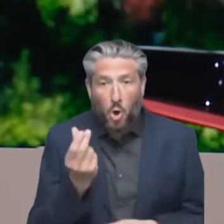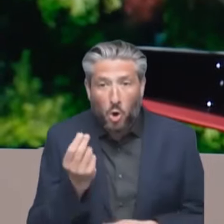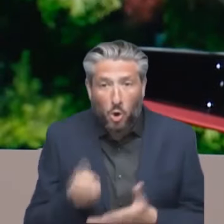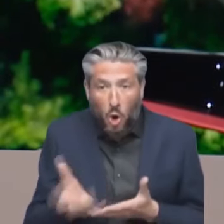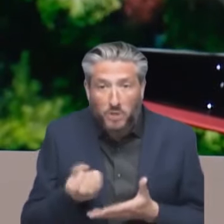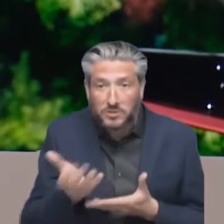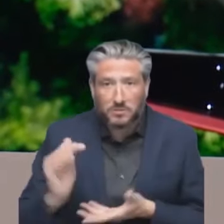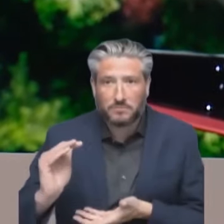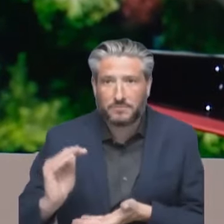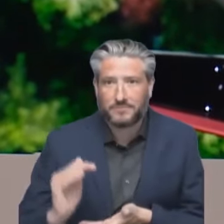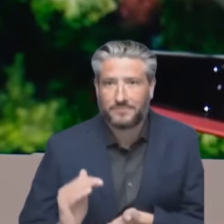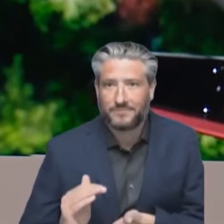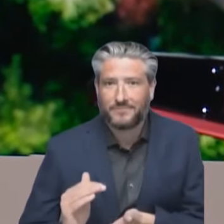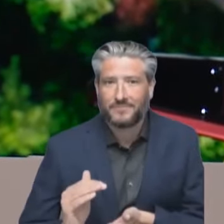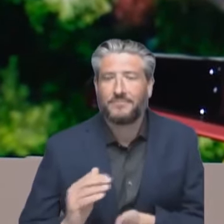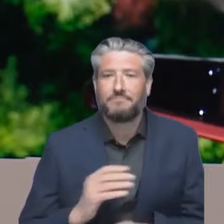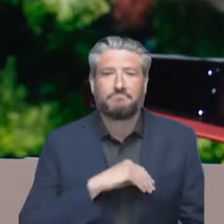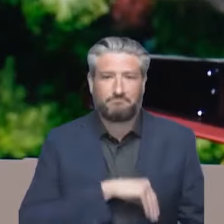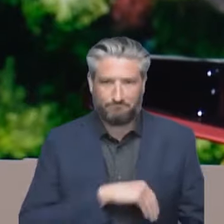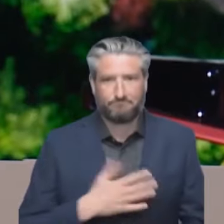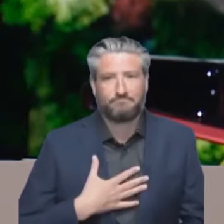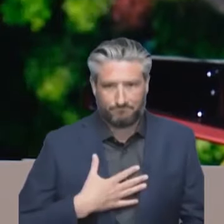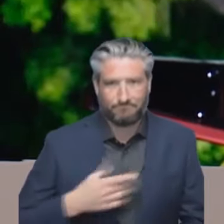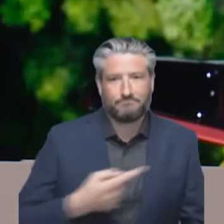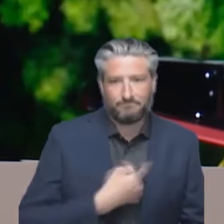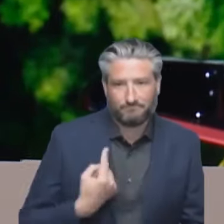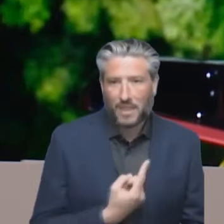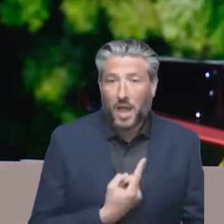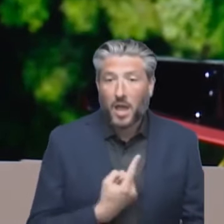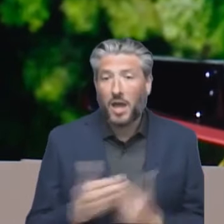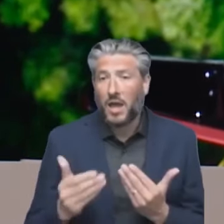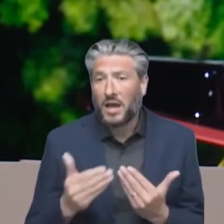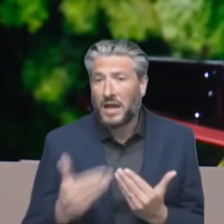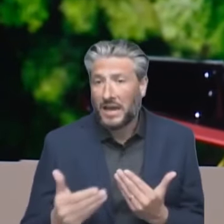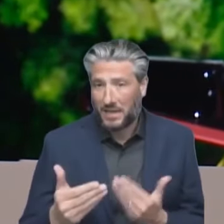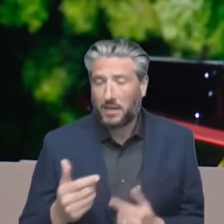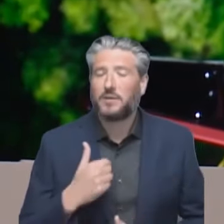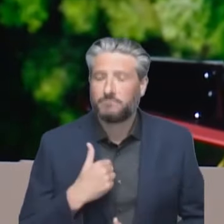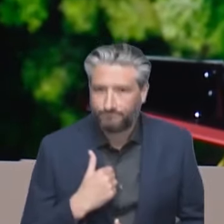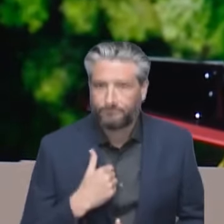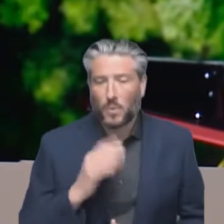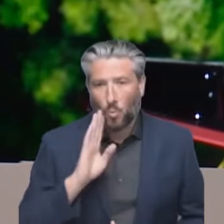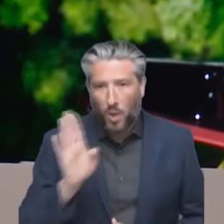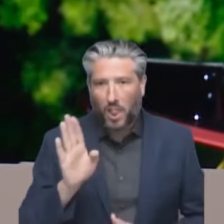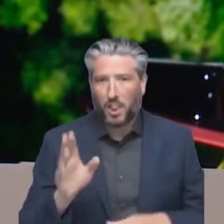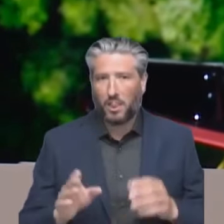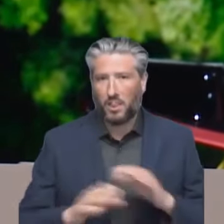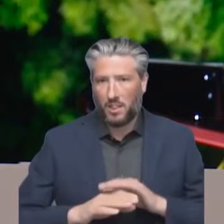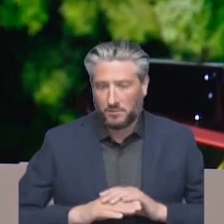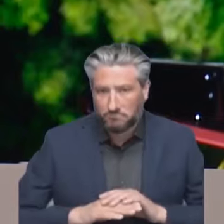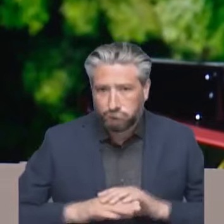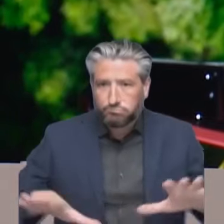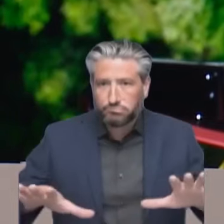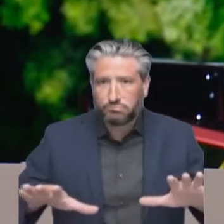weeks, we are going to be unveiling a strategy that will make it possible for us to